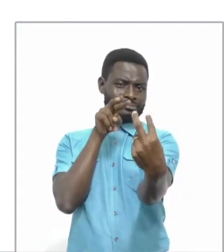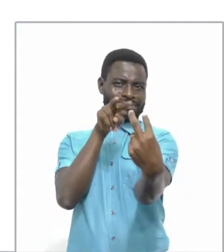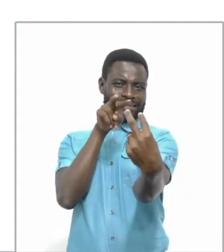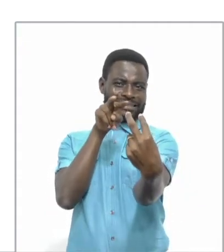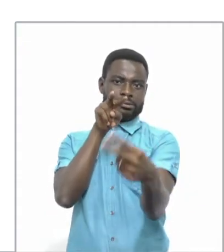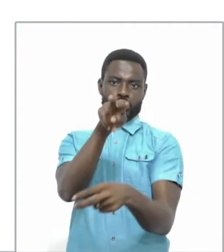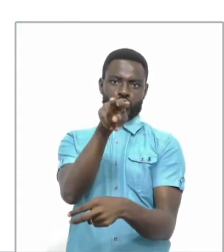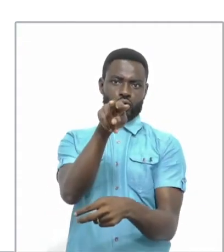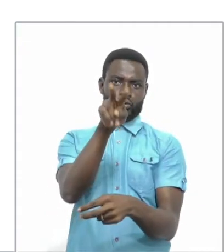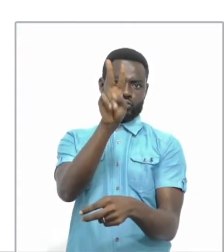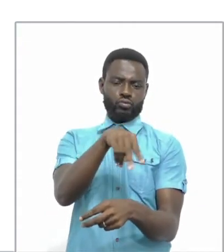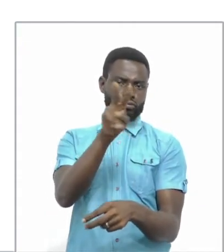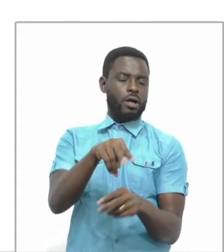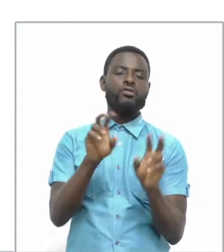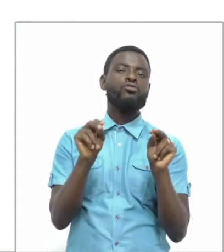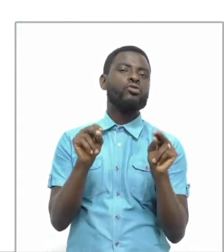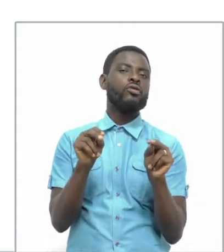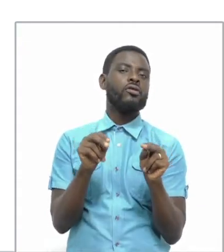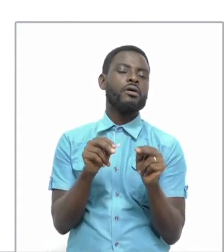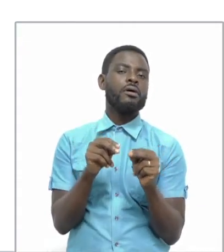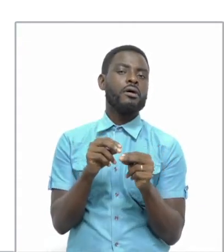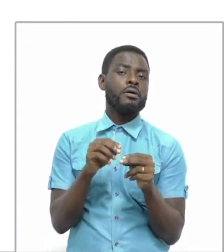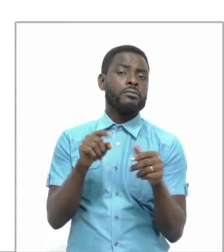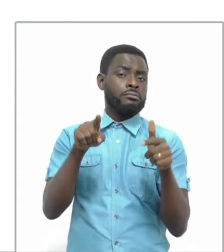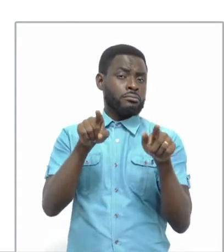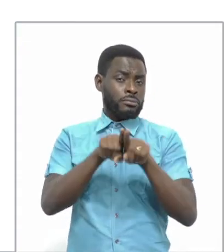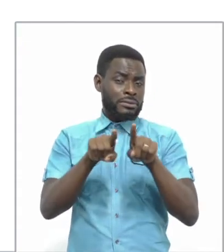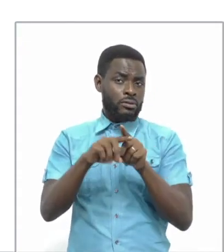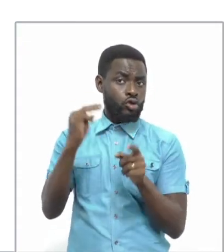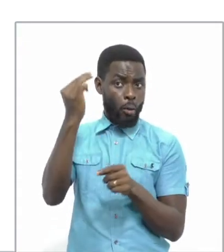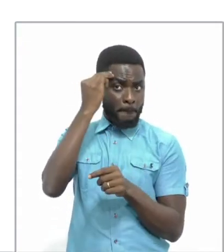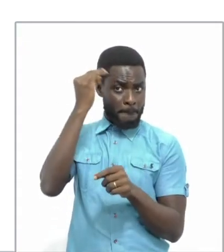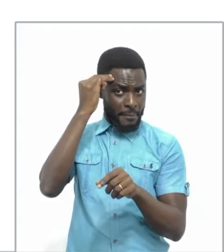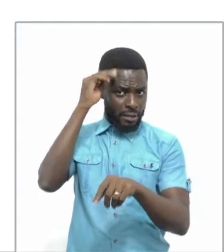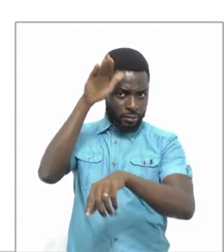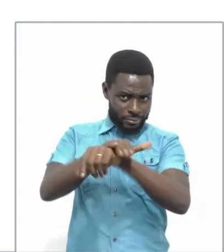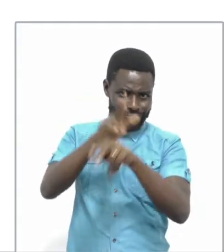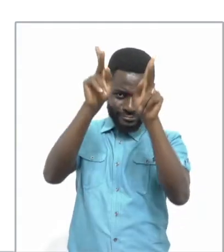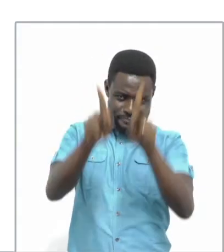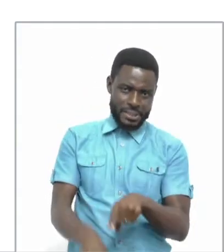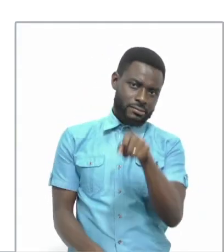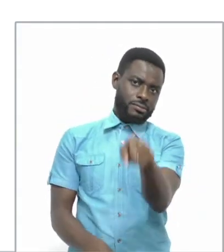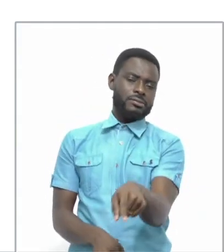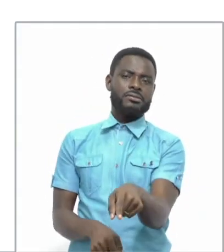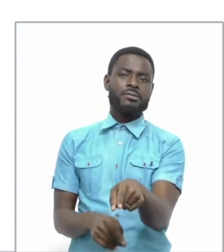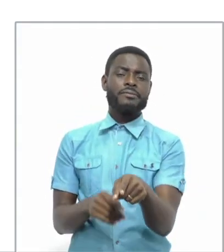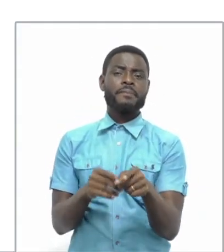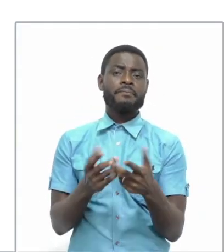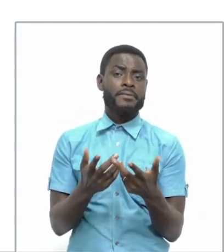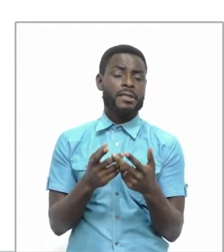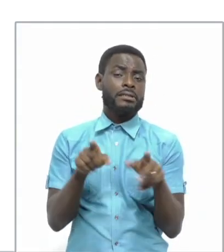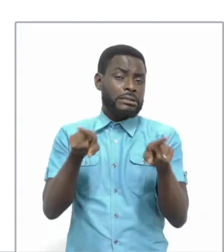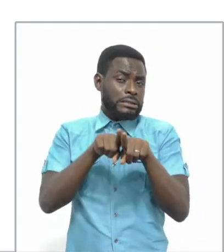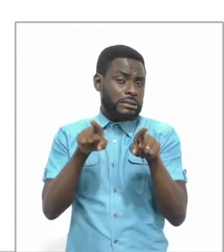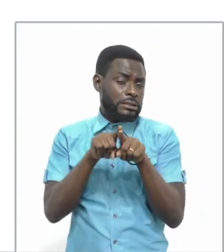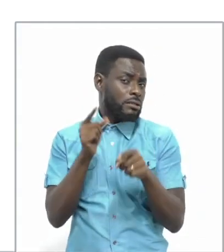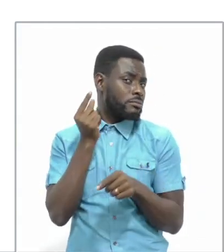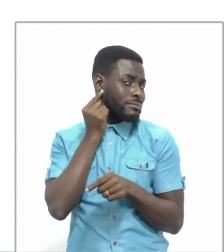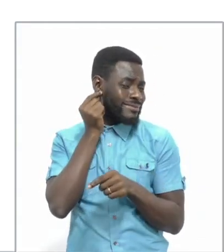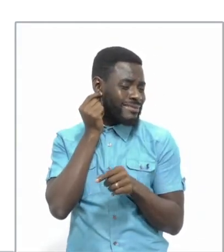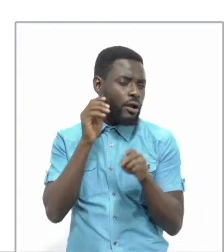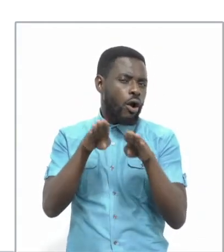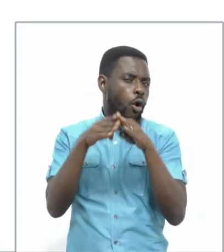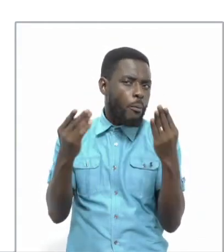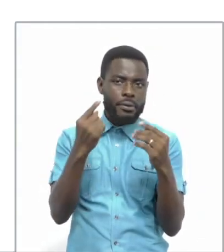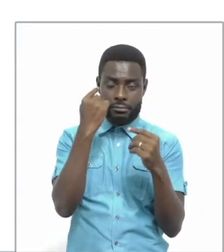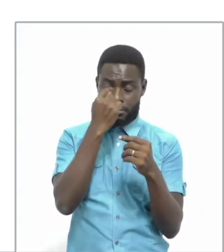nyoro kasa. Na hwe na ahoba. Wadwe na nda nyimpa no do. Waswa no so ye wadwe nde eririye